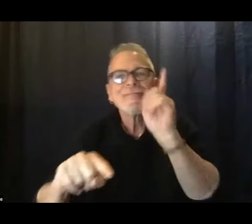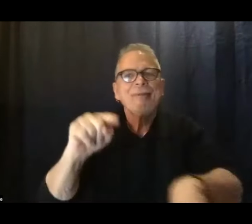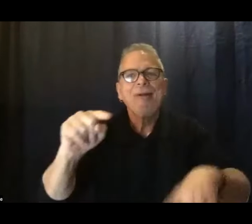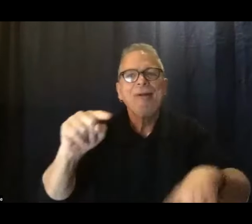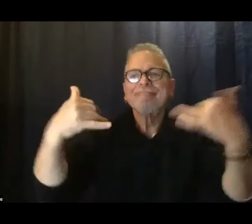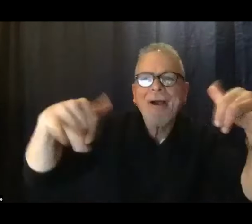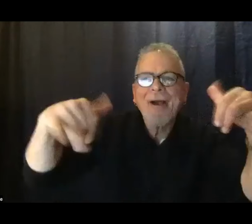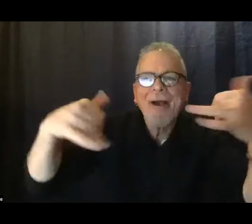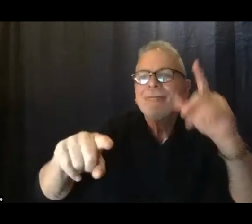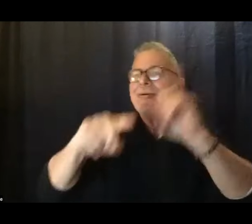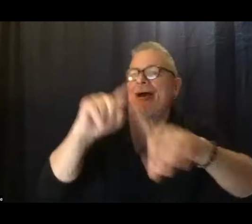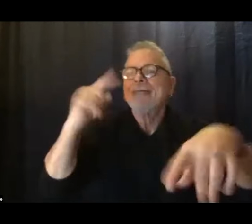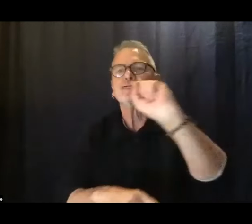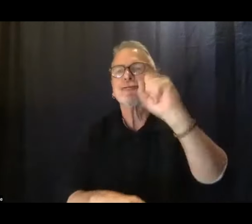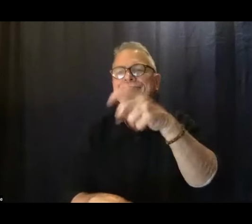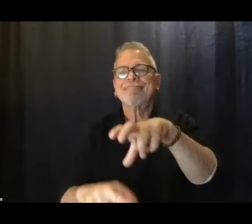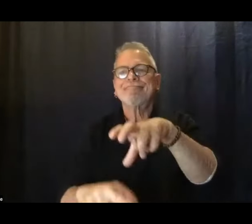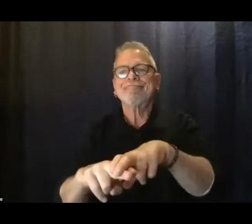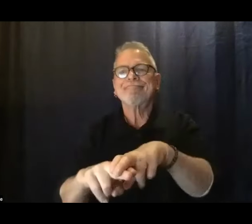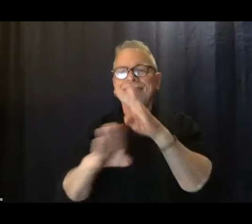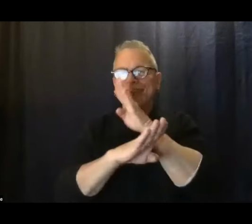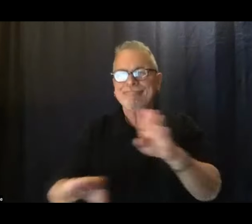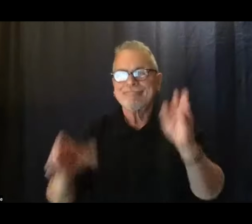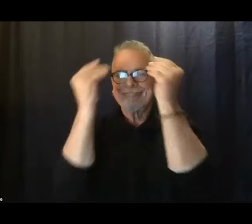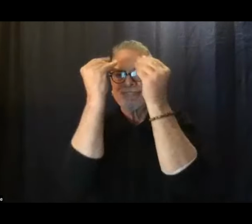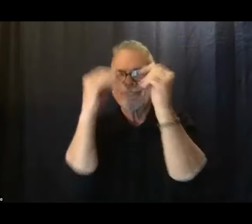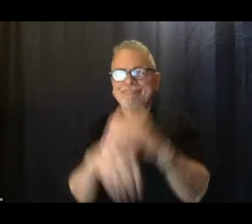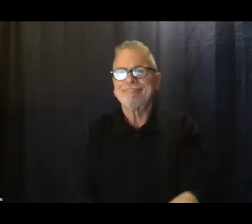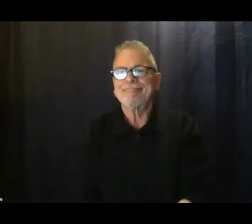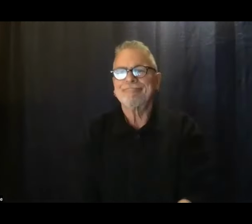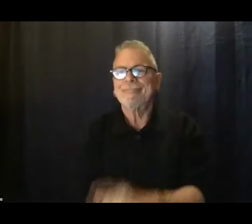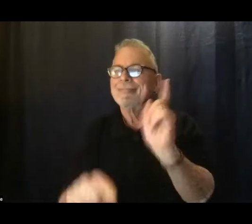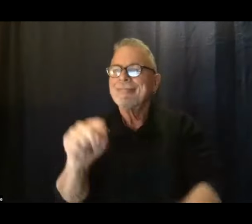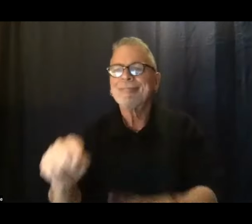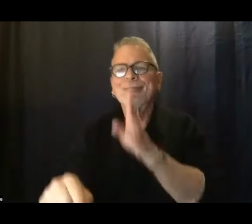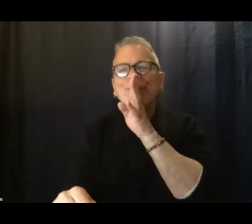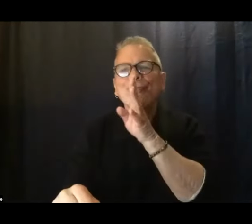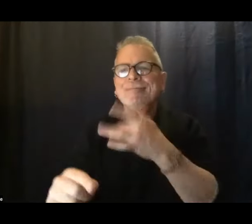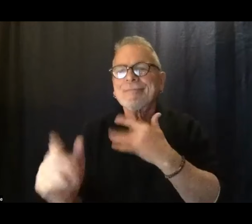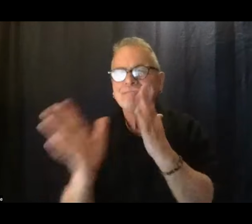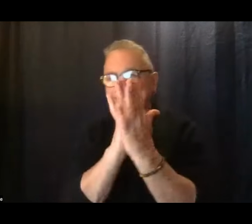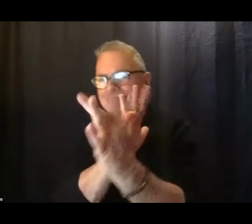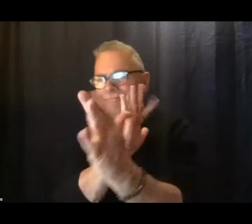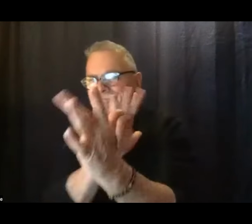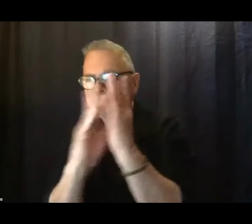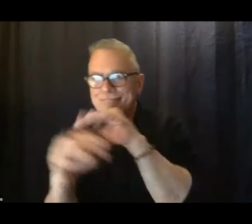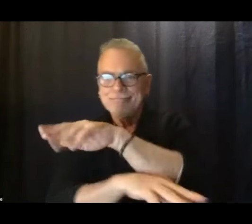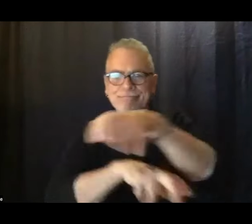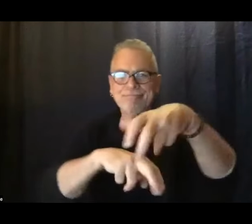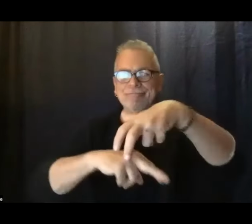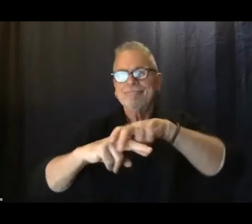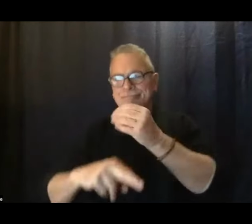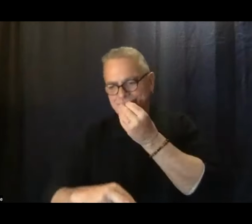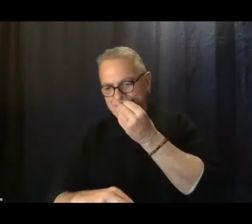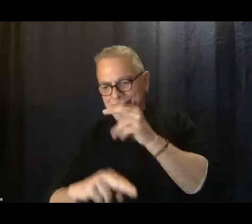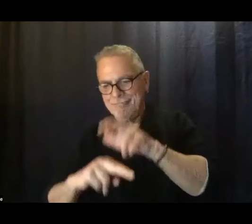a retreat for 1 or 2 weeks, maybe, and they would take a vow of silence where they'd sit in contemplation. And in that